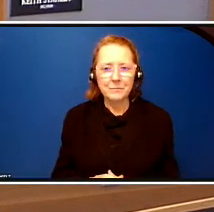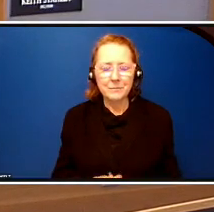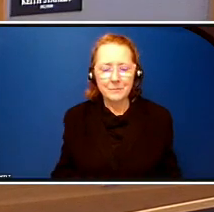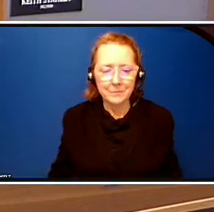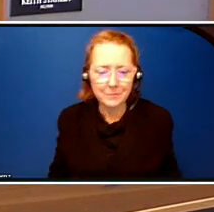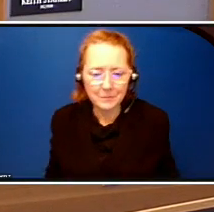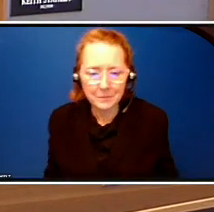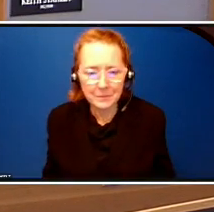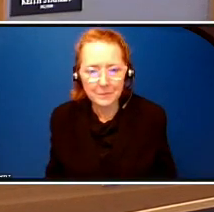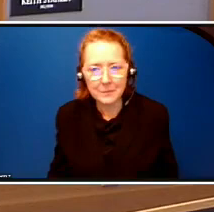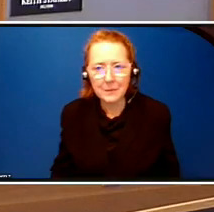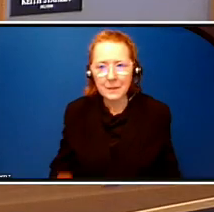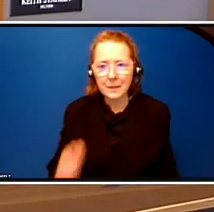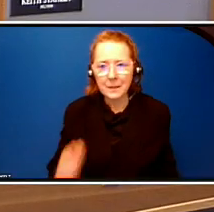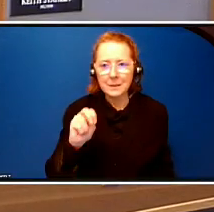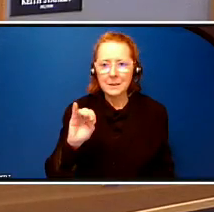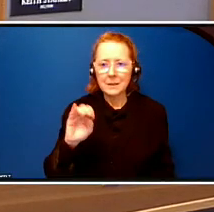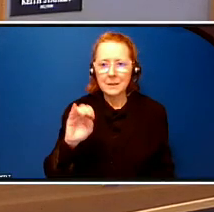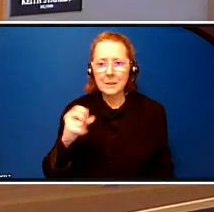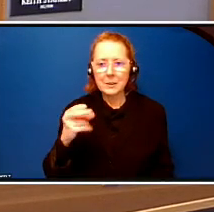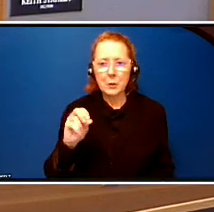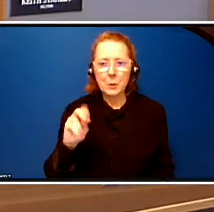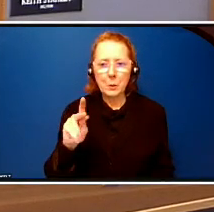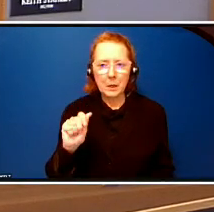Commissioner Nishioka. Aye.